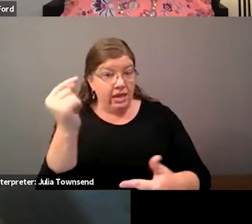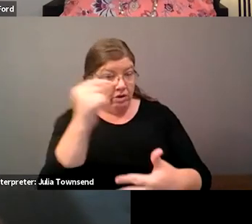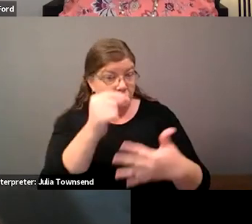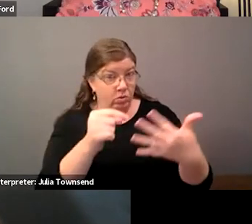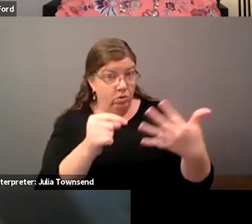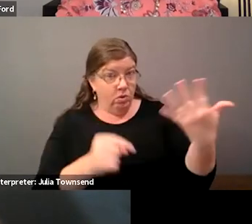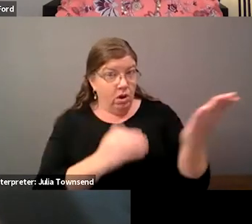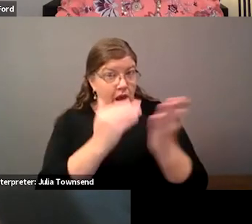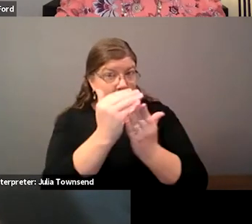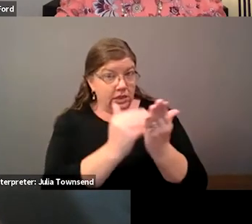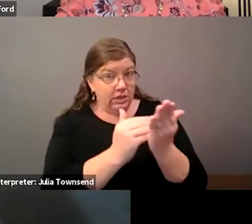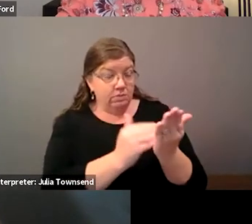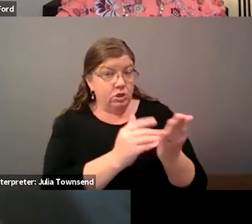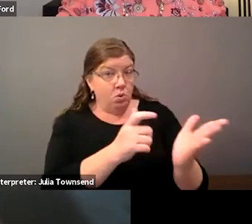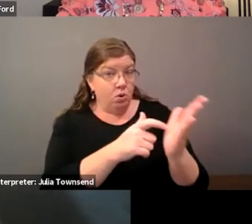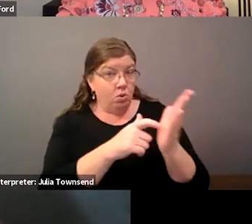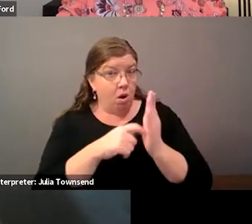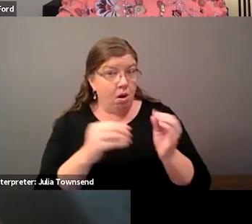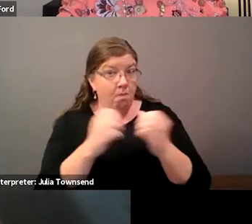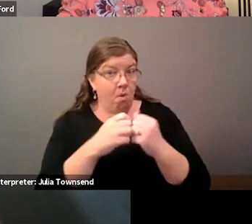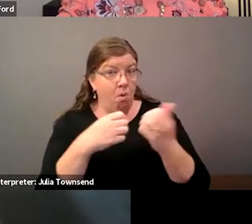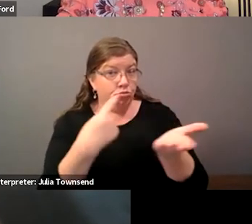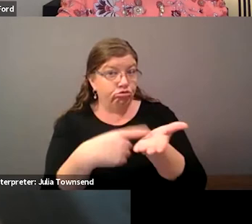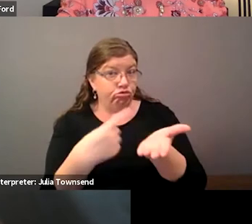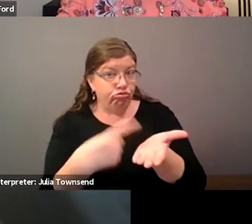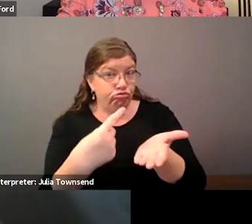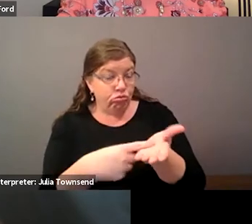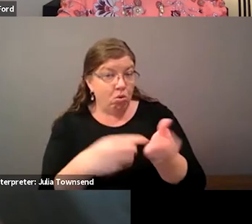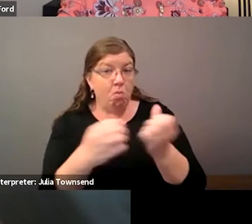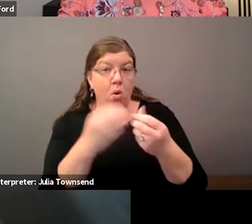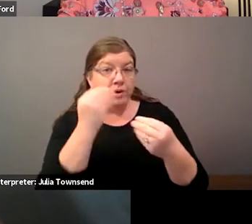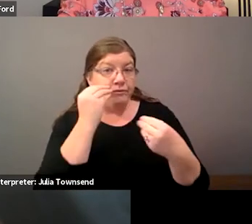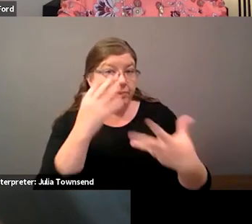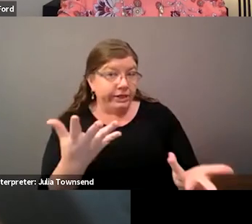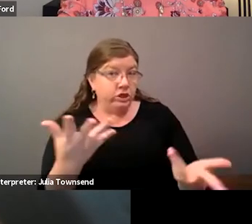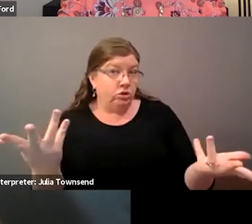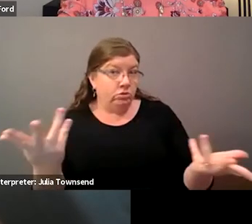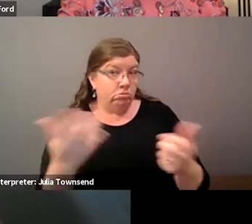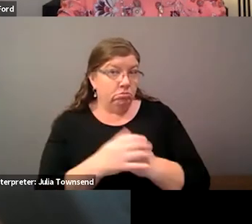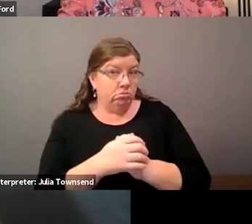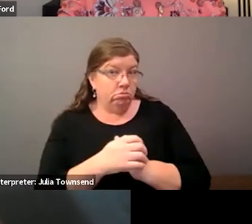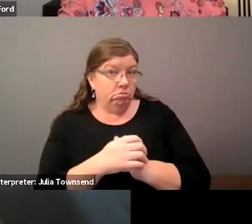agenda that require more information or discussion